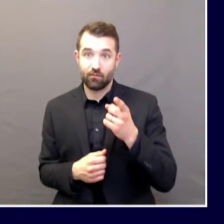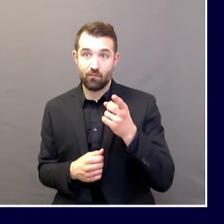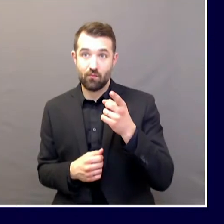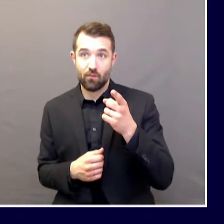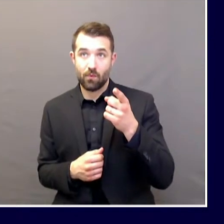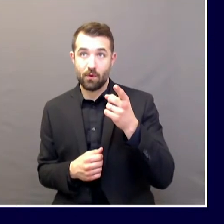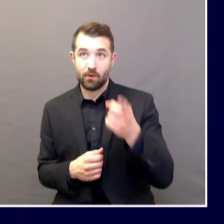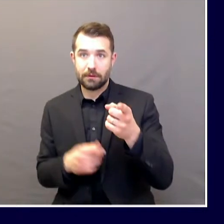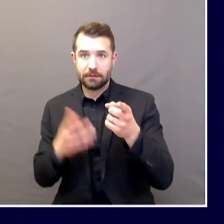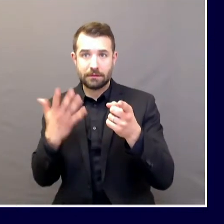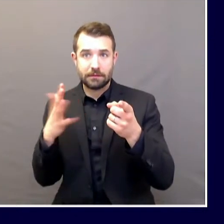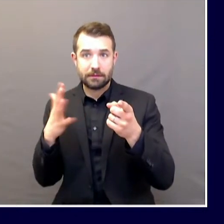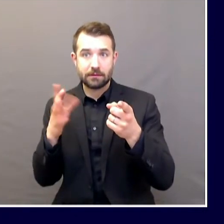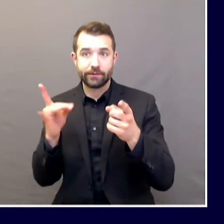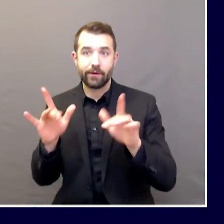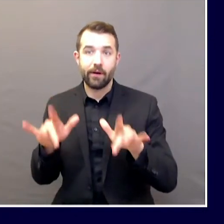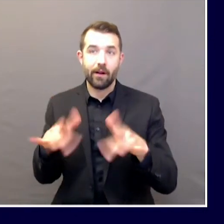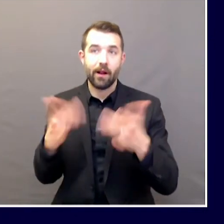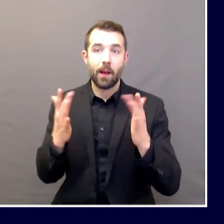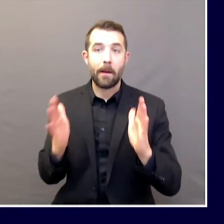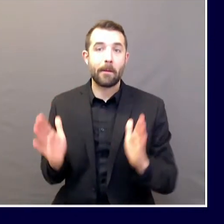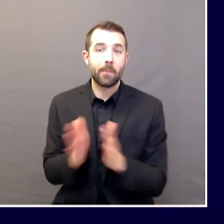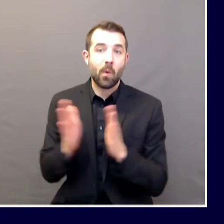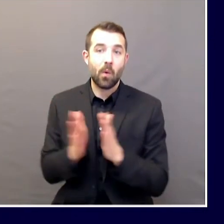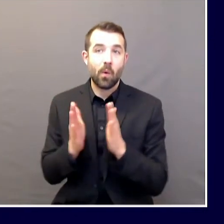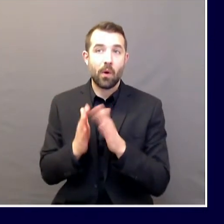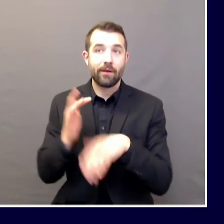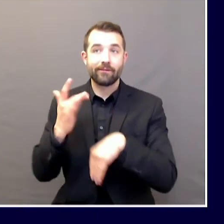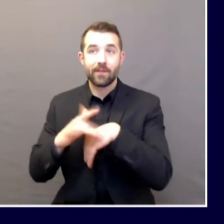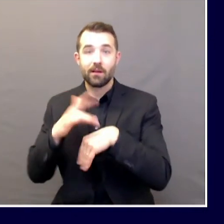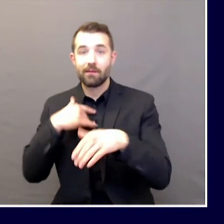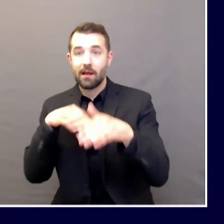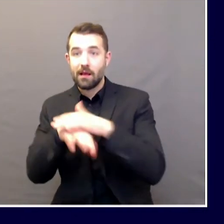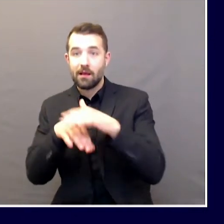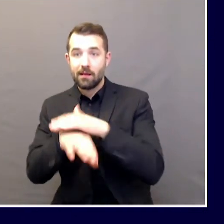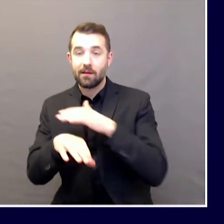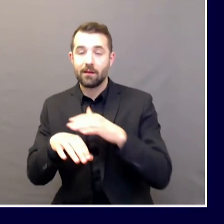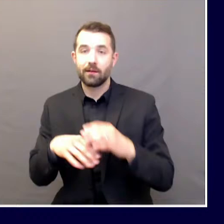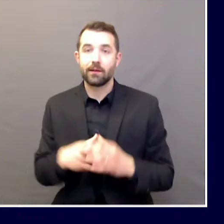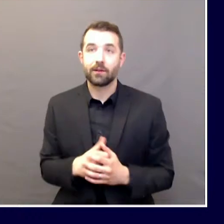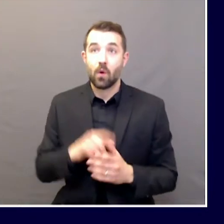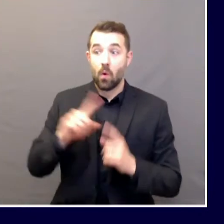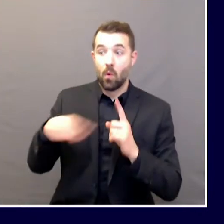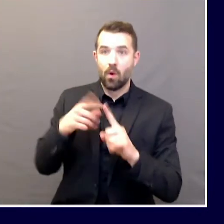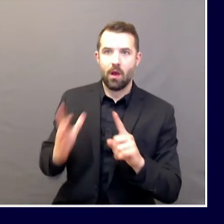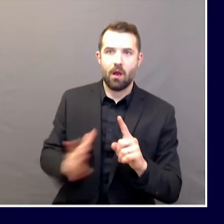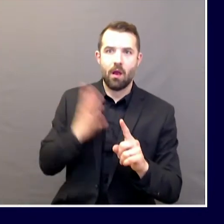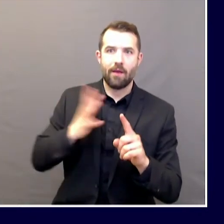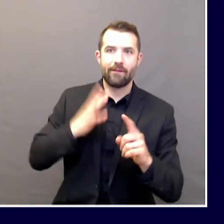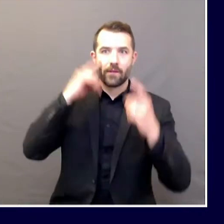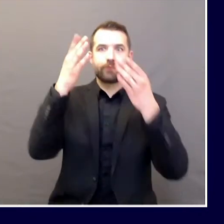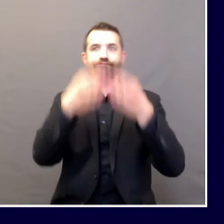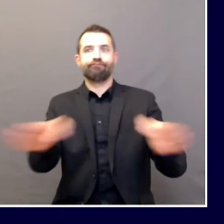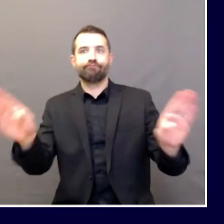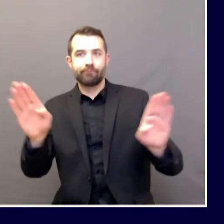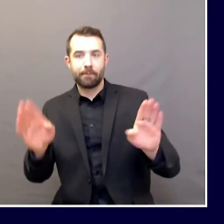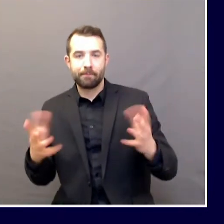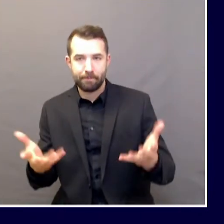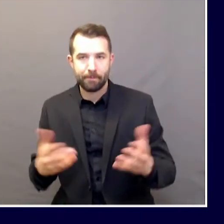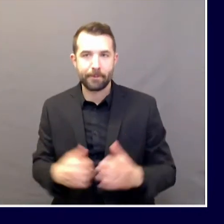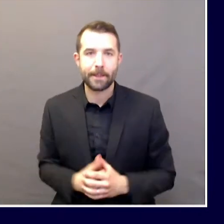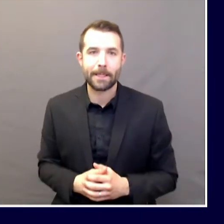at this point? The site is operational. However, we are still working to bring on the providers who will